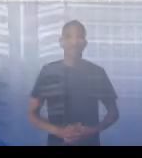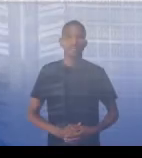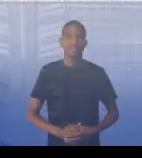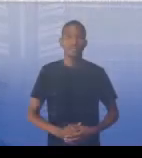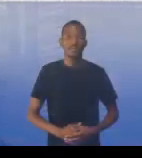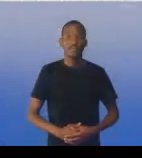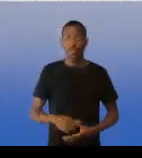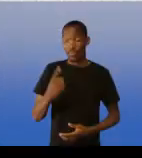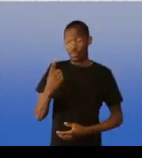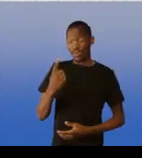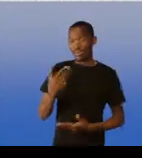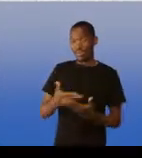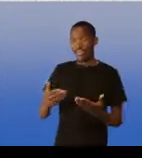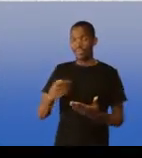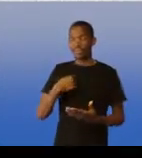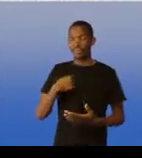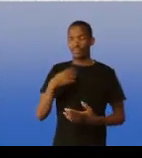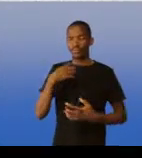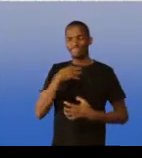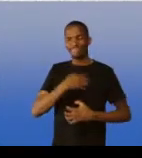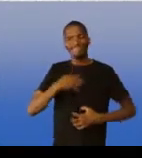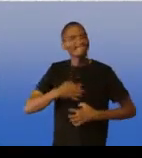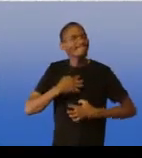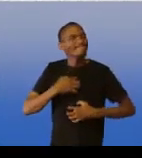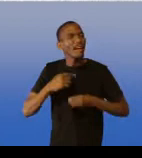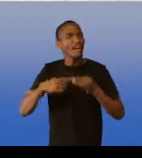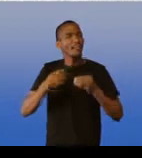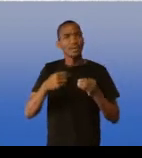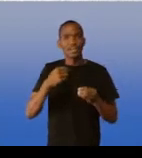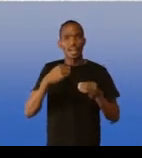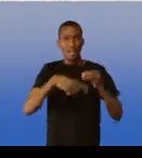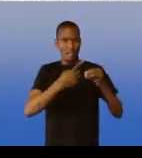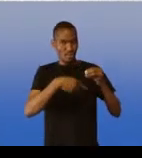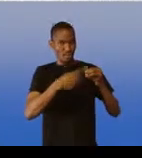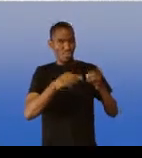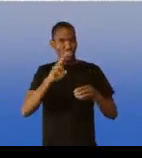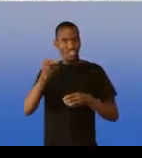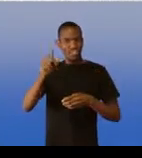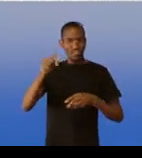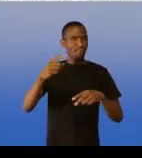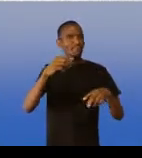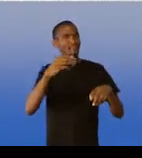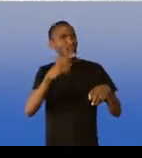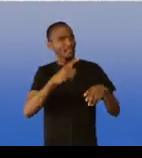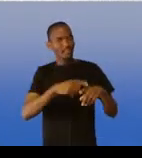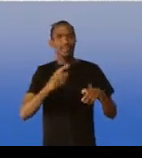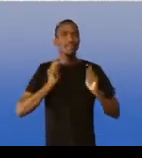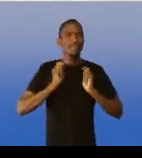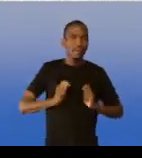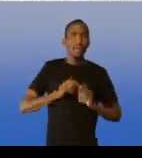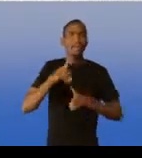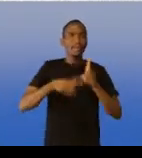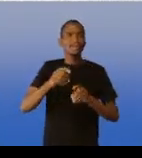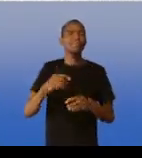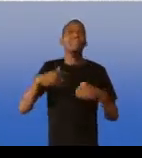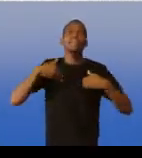And one of the things that concerns me is the issue of AIDS fatigue, message fatigue. People are tired of hearing